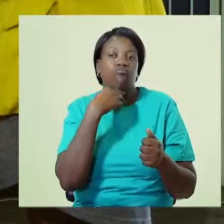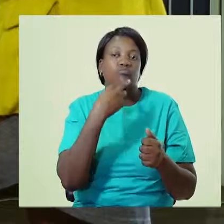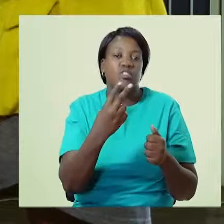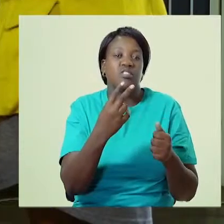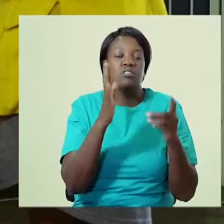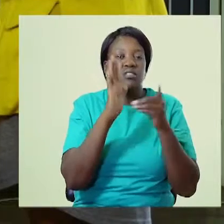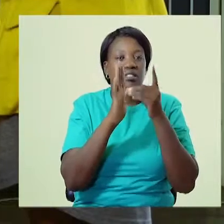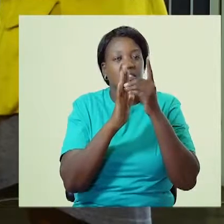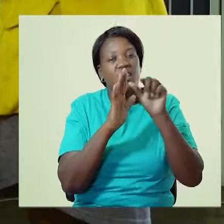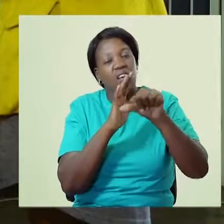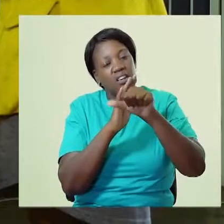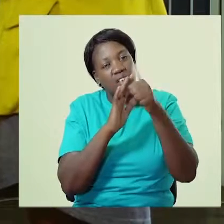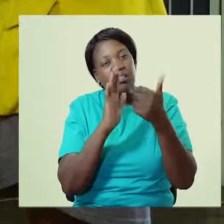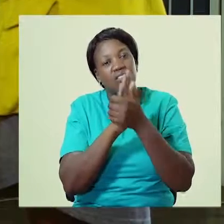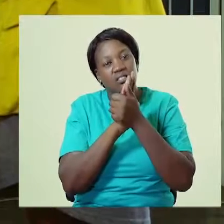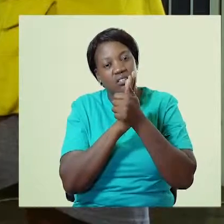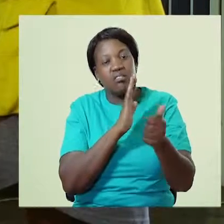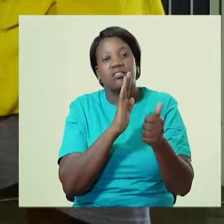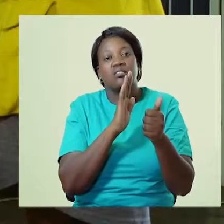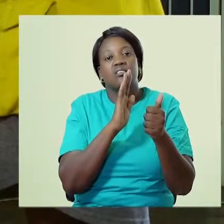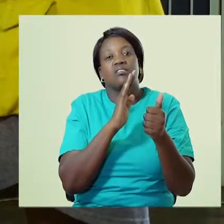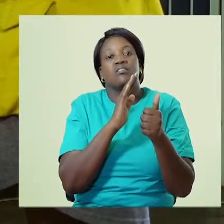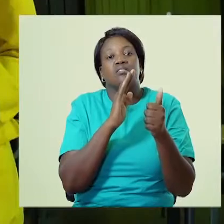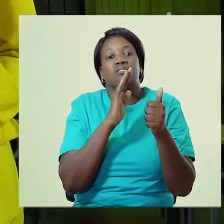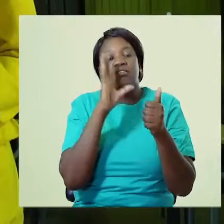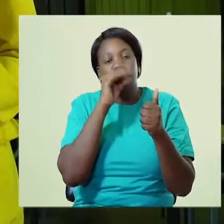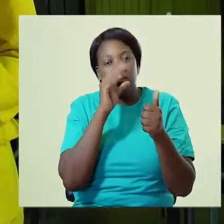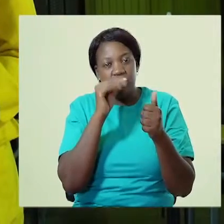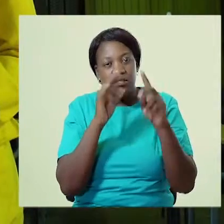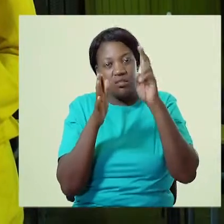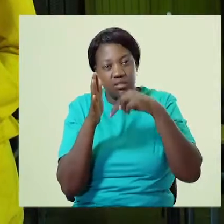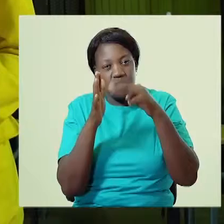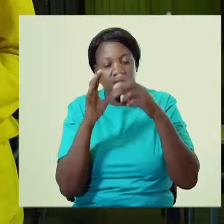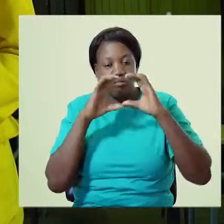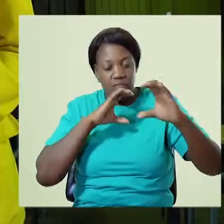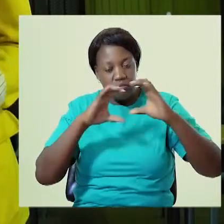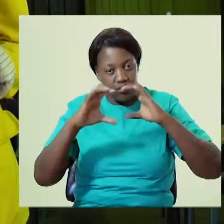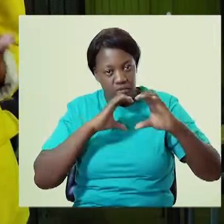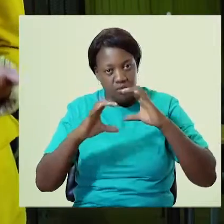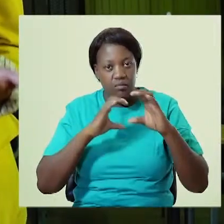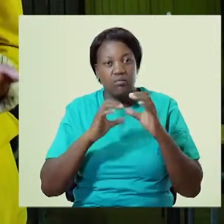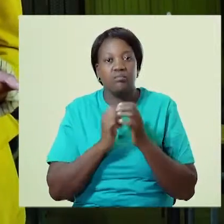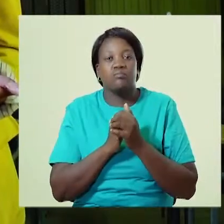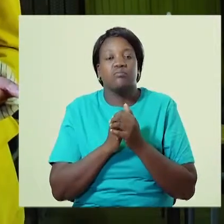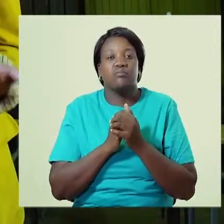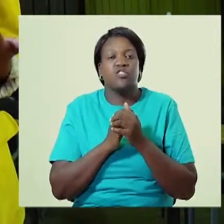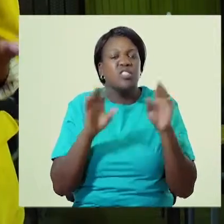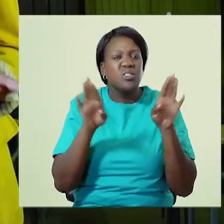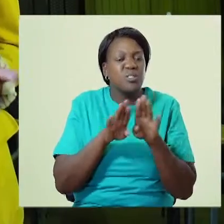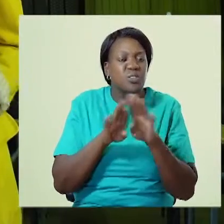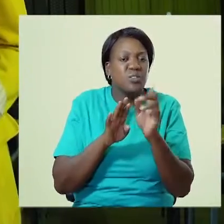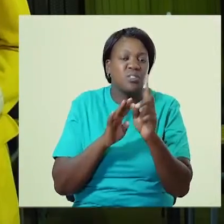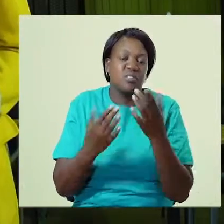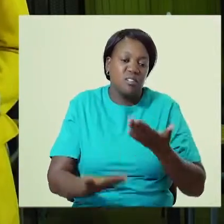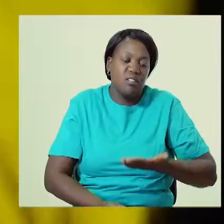other skills such as speaking, reading, and communicating. So, what can be done to